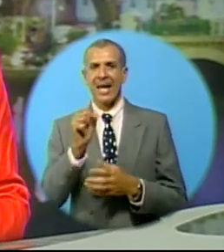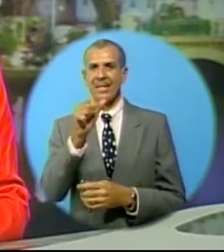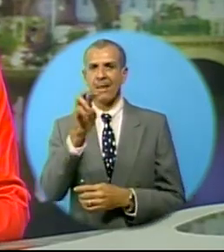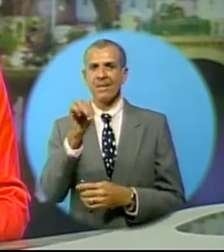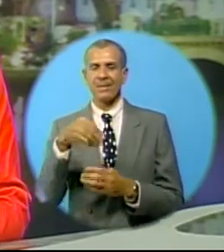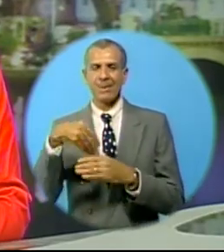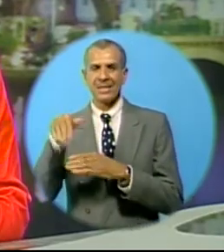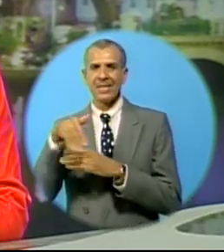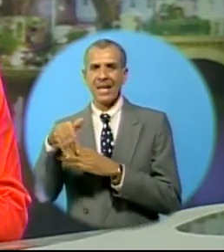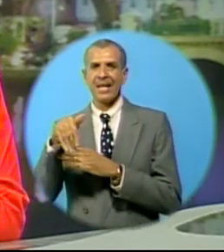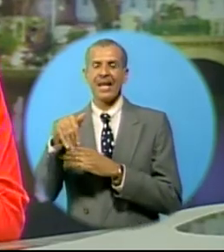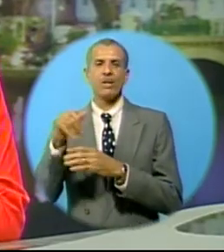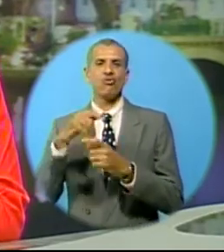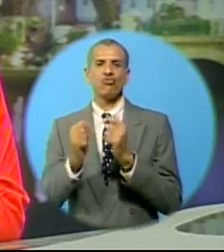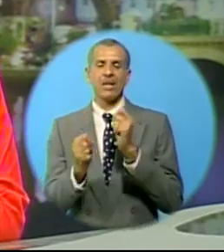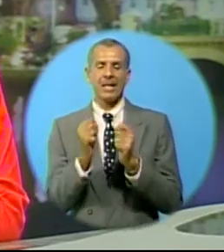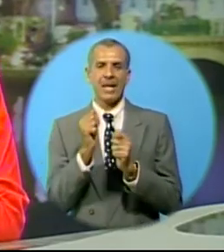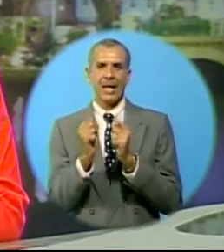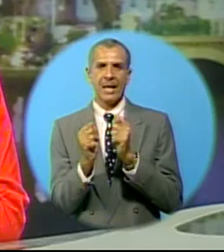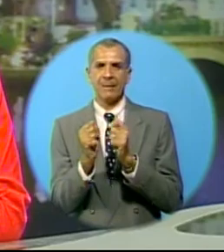Health Agency in Trinidad.